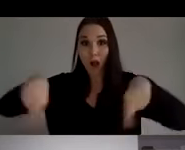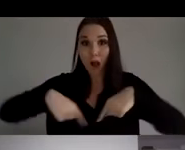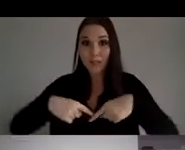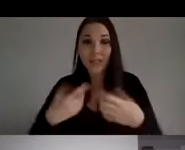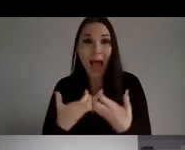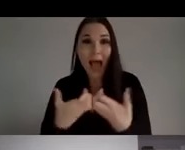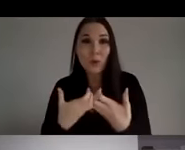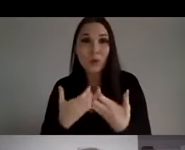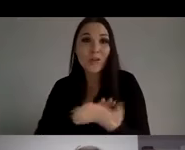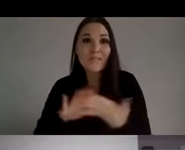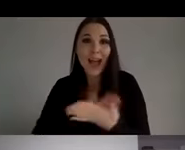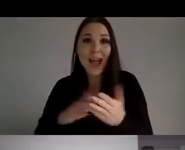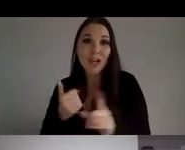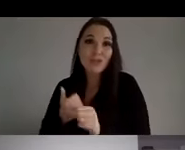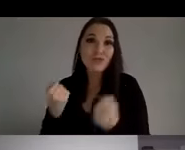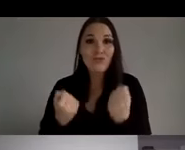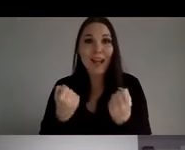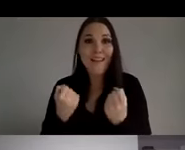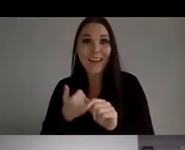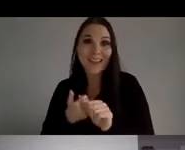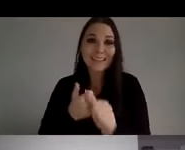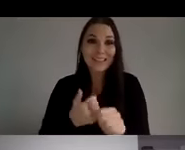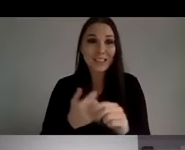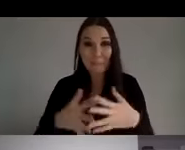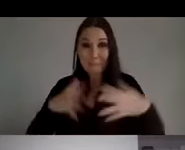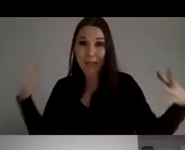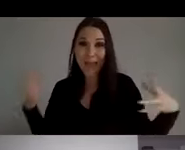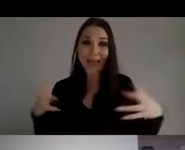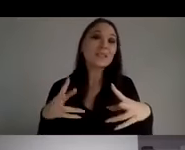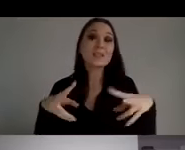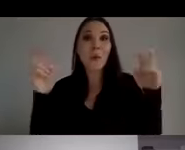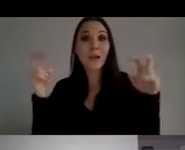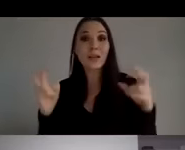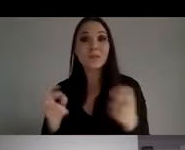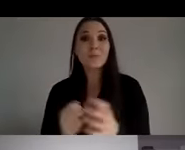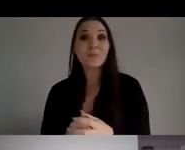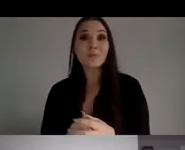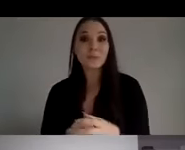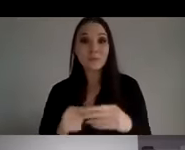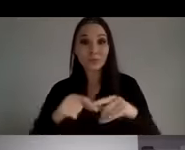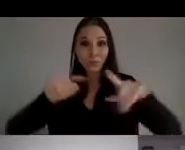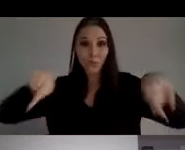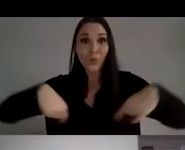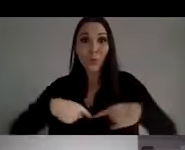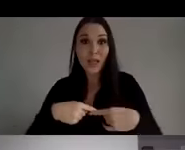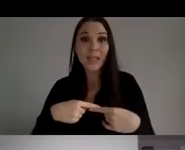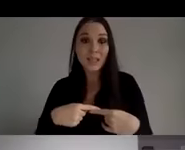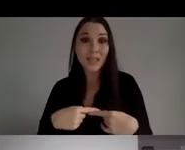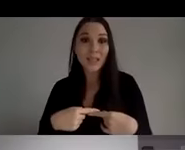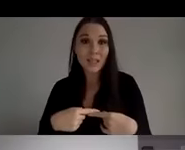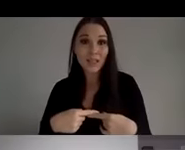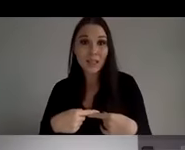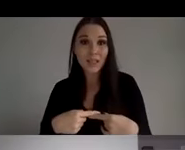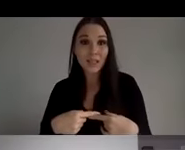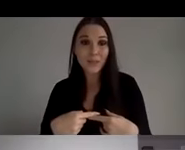driving? It's such a huge topic. So we actually, ironically enough, or just funnily